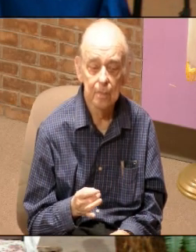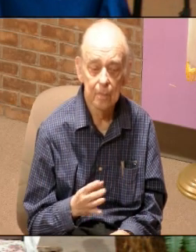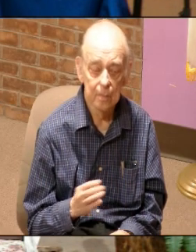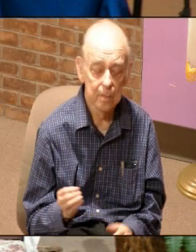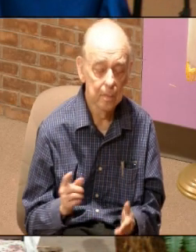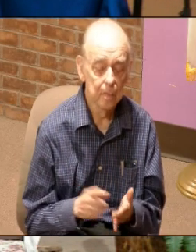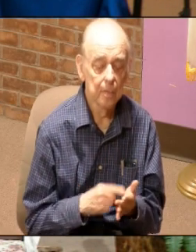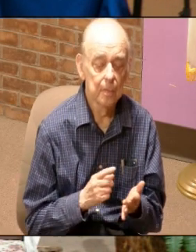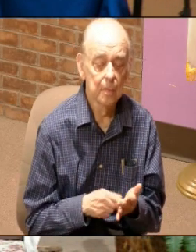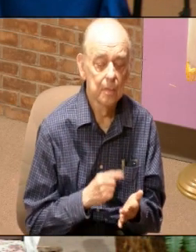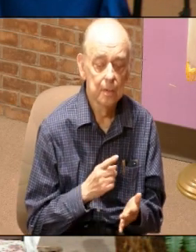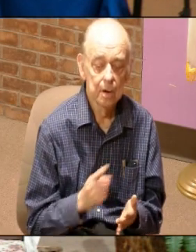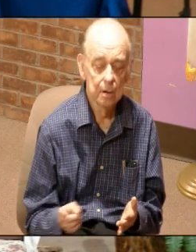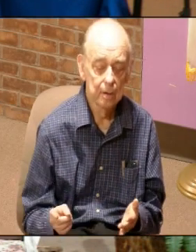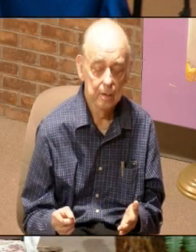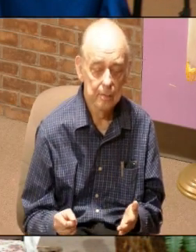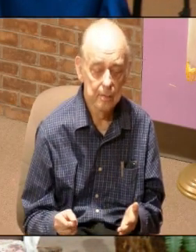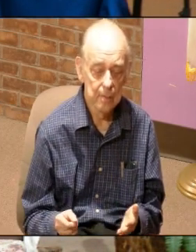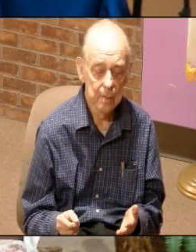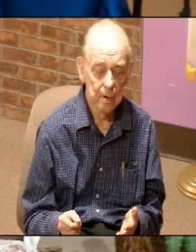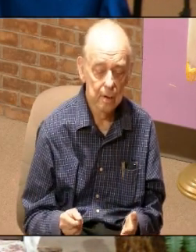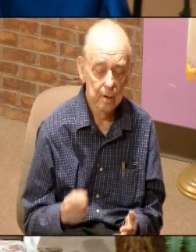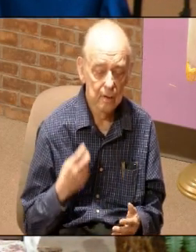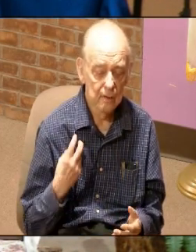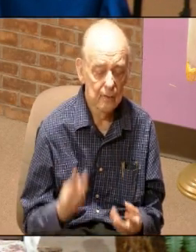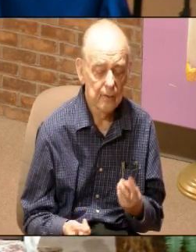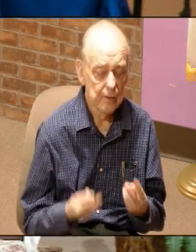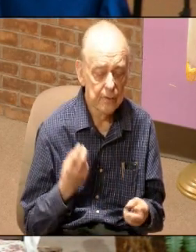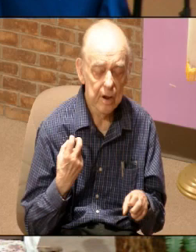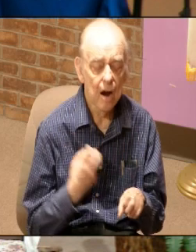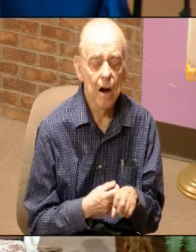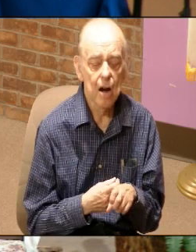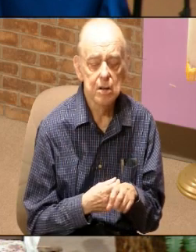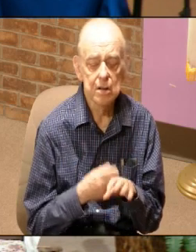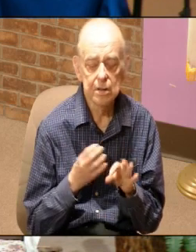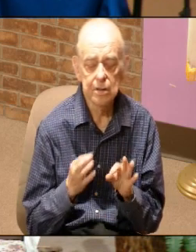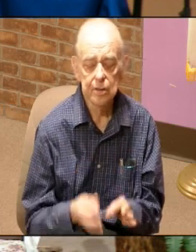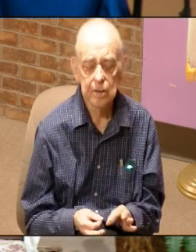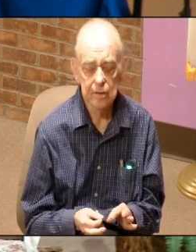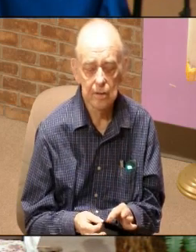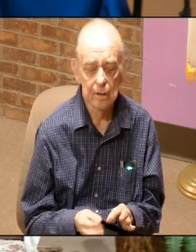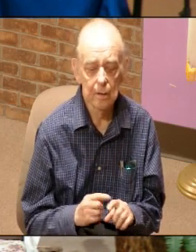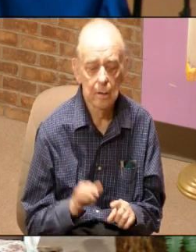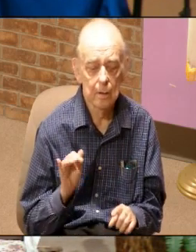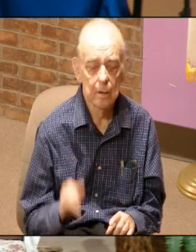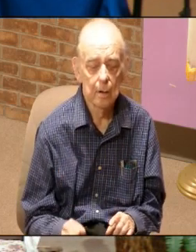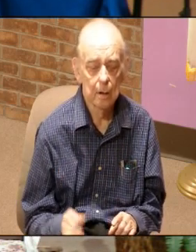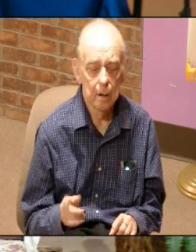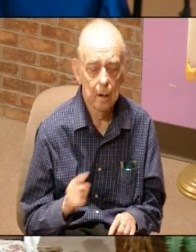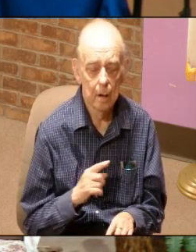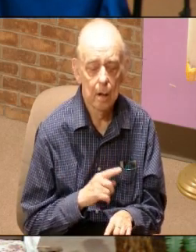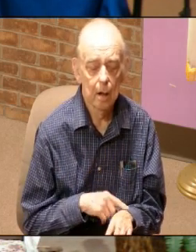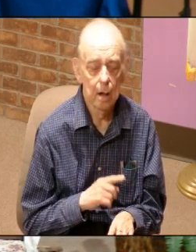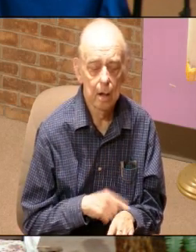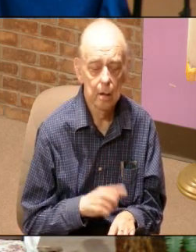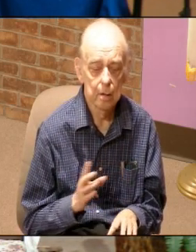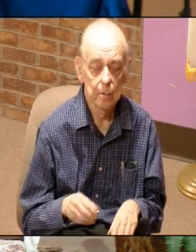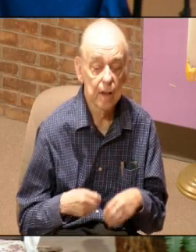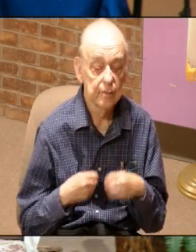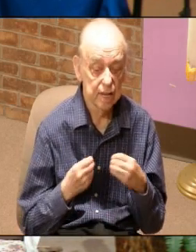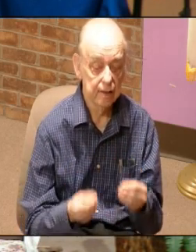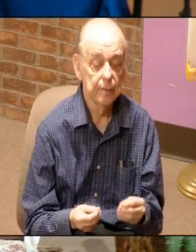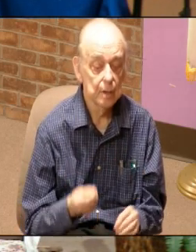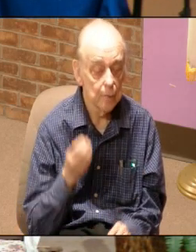And sometimes those are going to be some very, very difficult decisions. But yet there are times we're going to have to extend grace